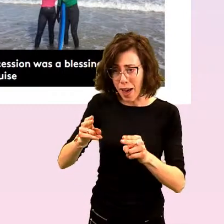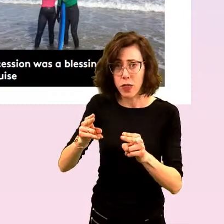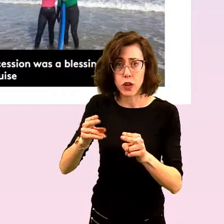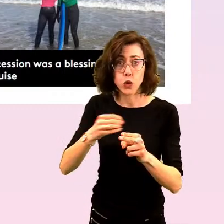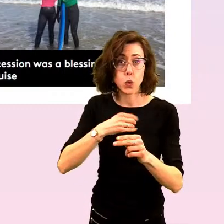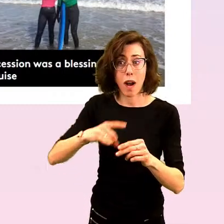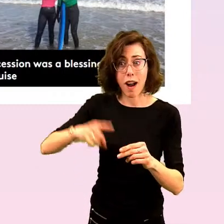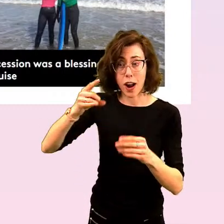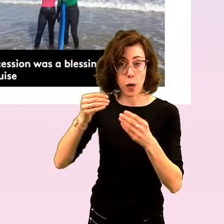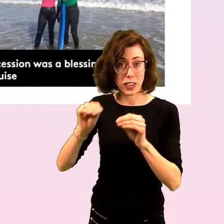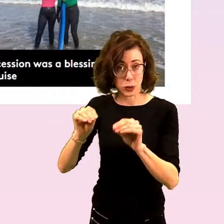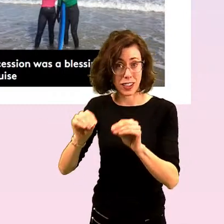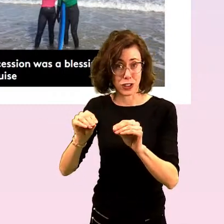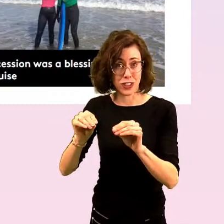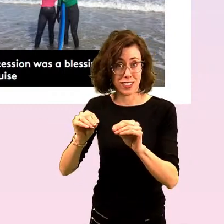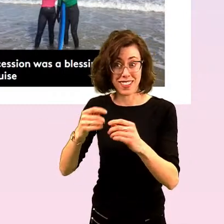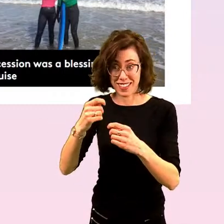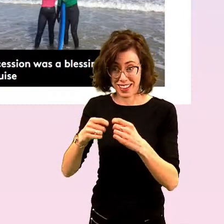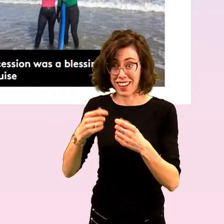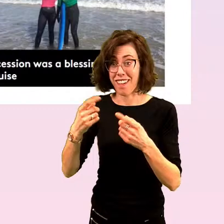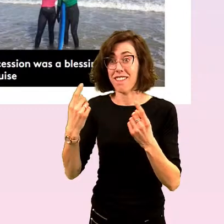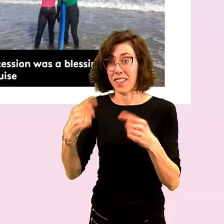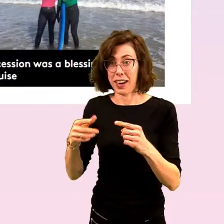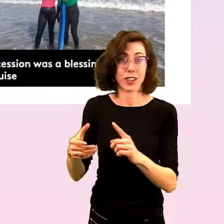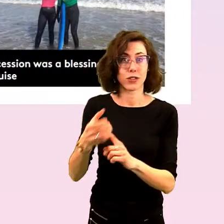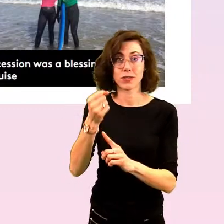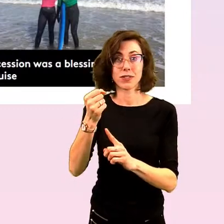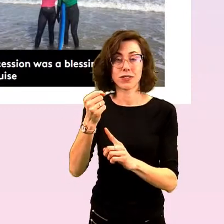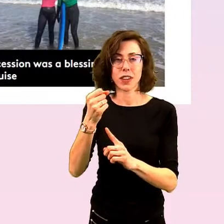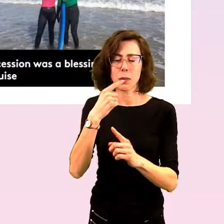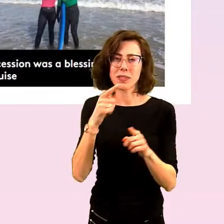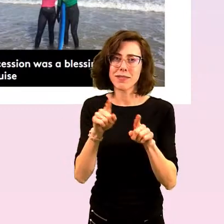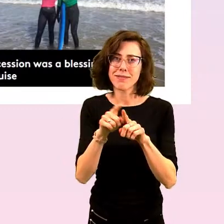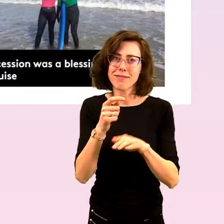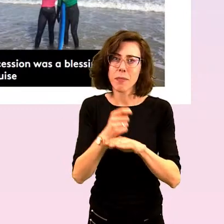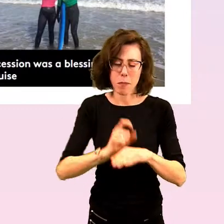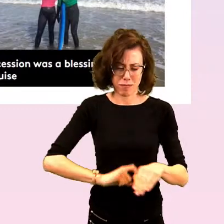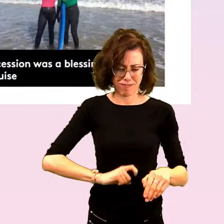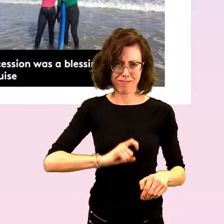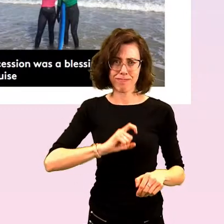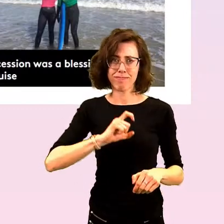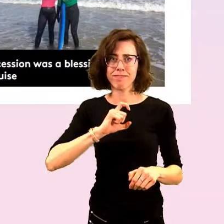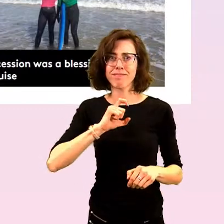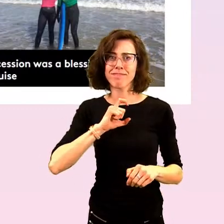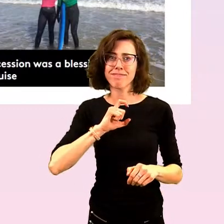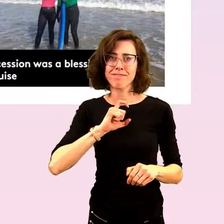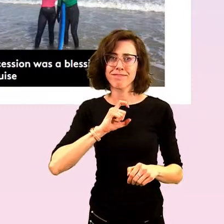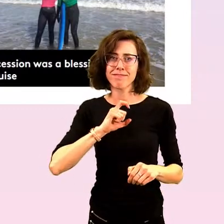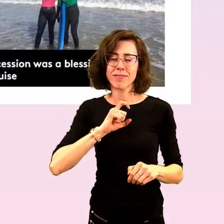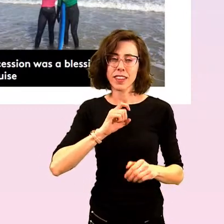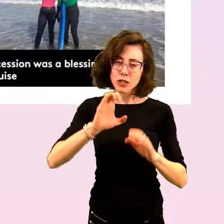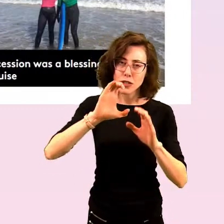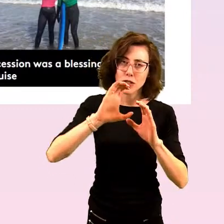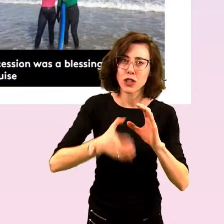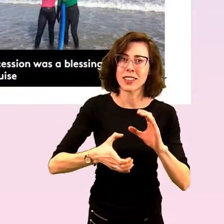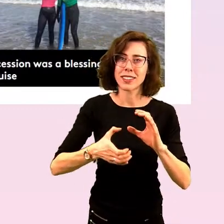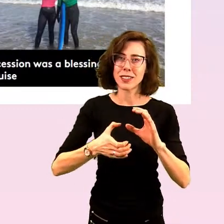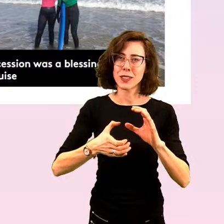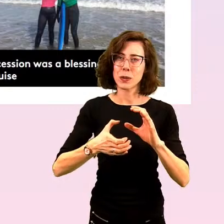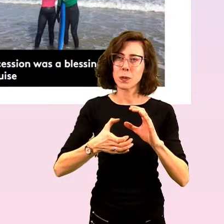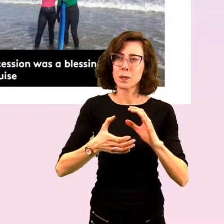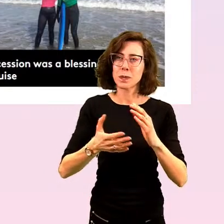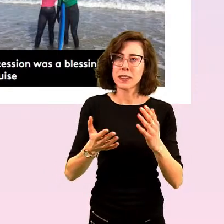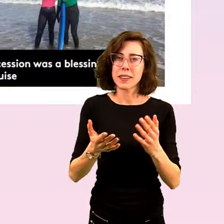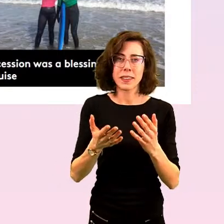she was successful in achieving. It also gave her the confidence and maybe a chance to, get